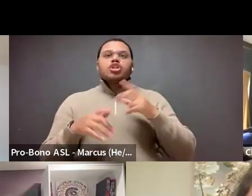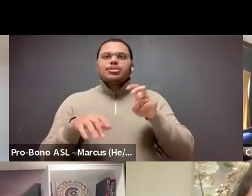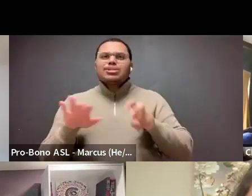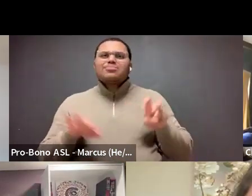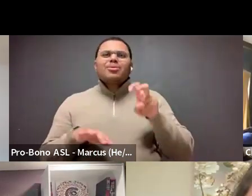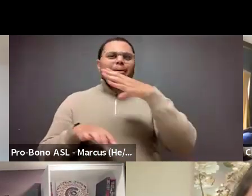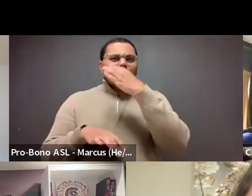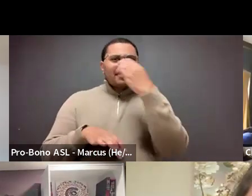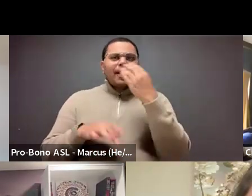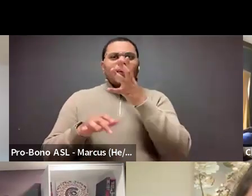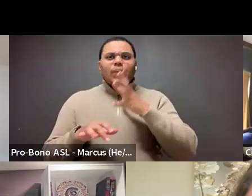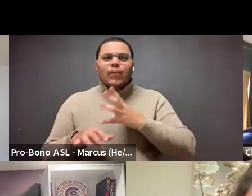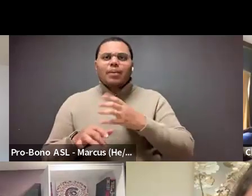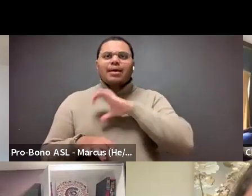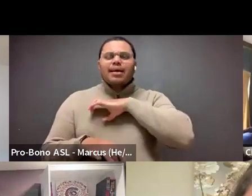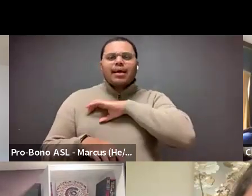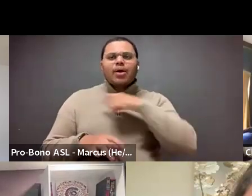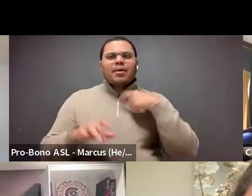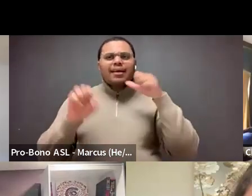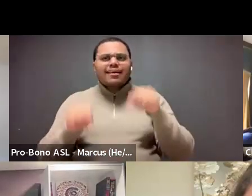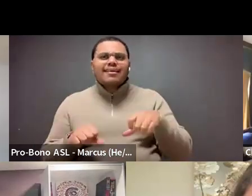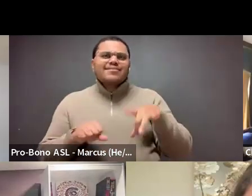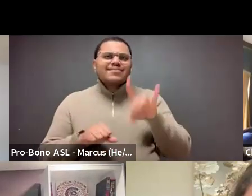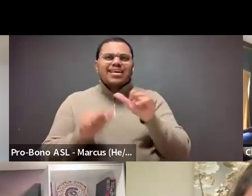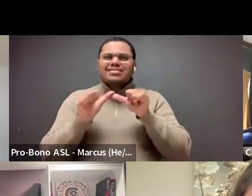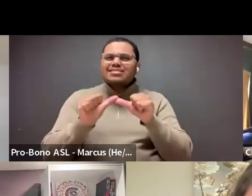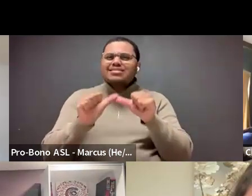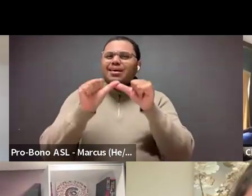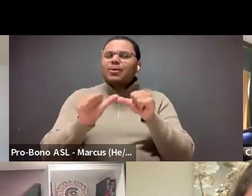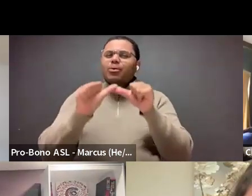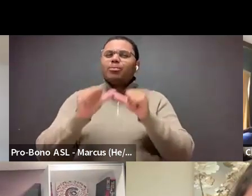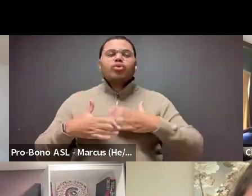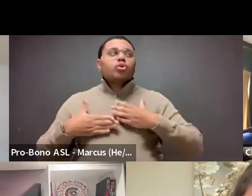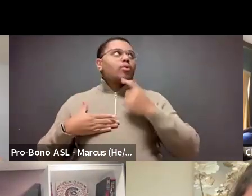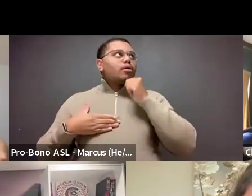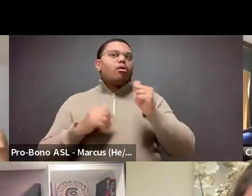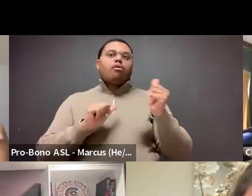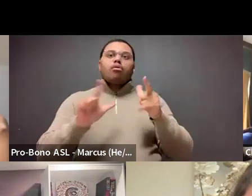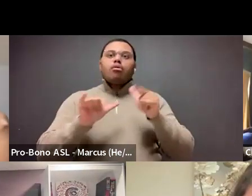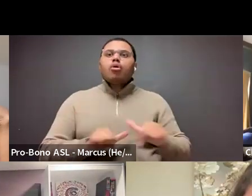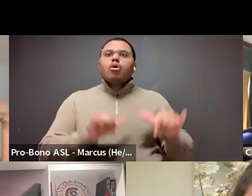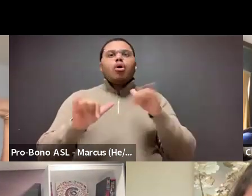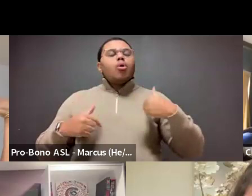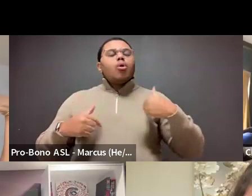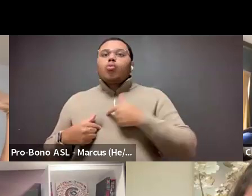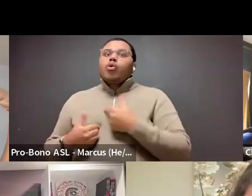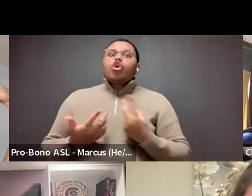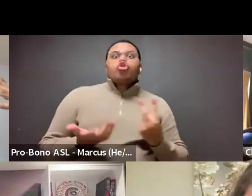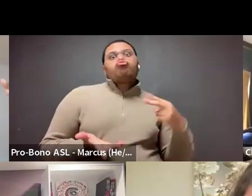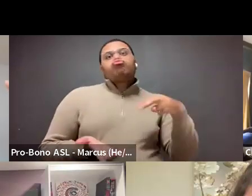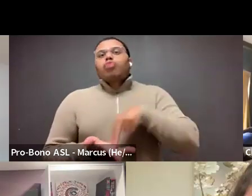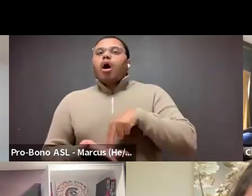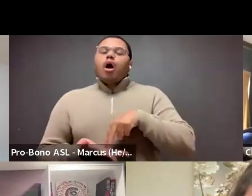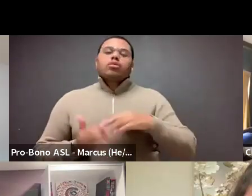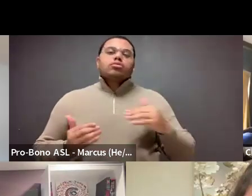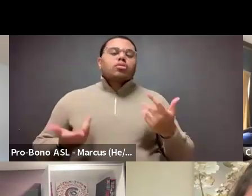characters where we can find sustainable joy, and where we're not sort of all the same. Oh, we rise through all this fire. We have to